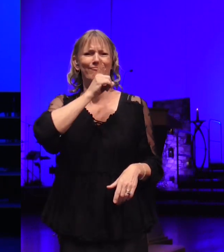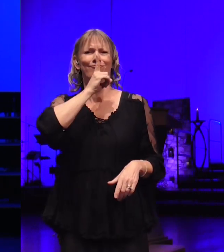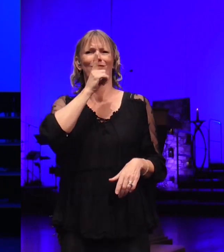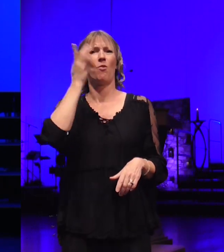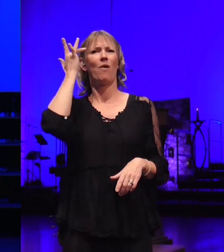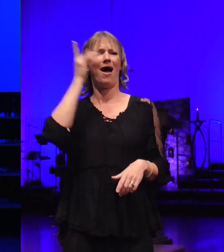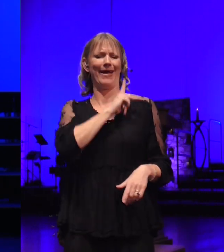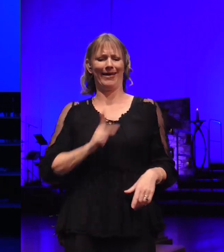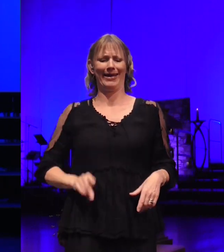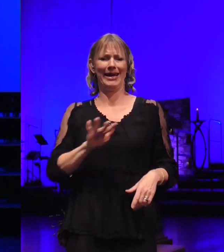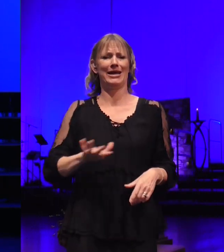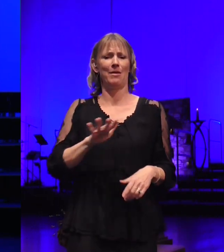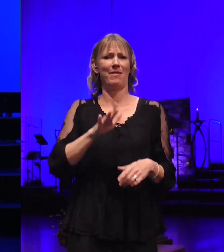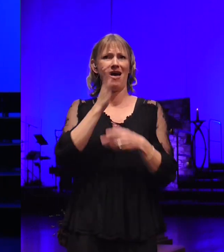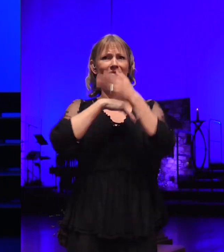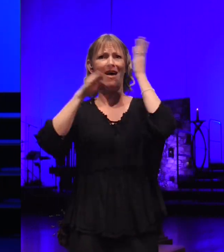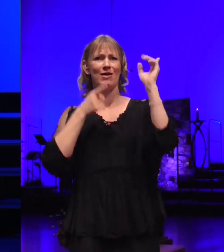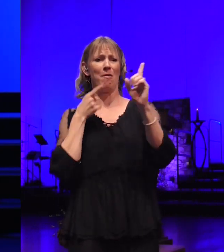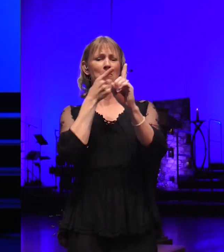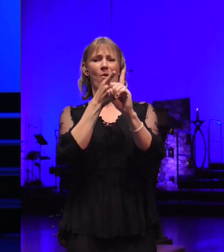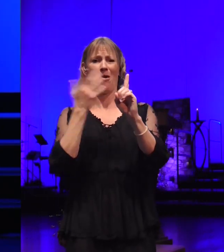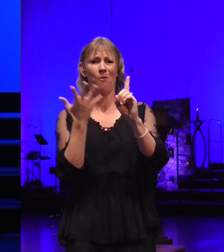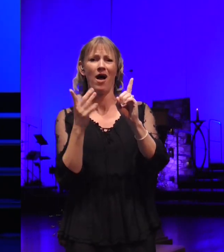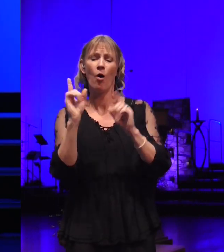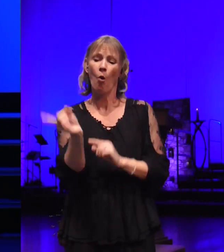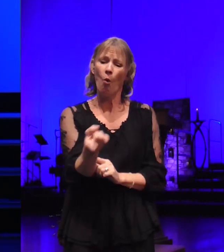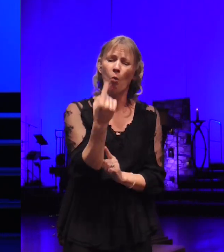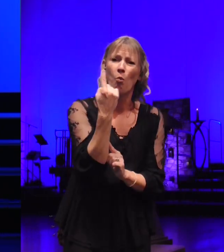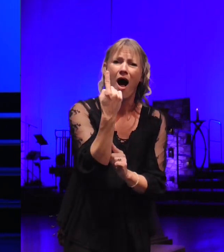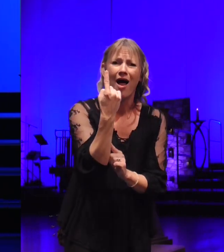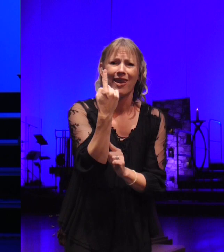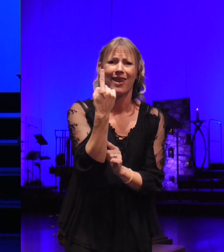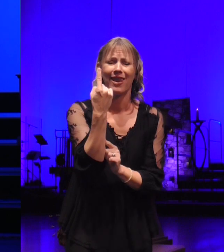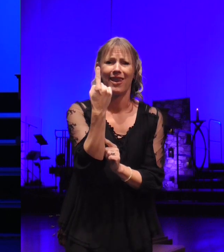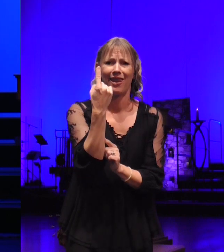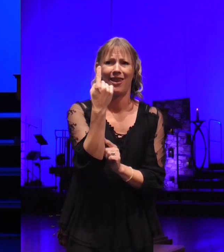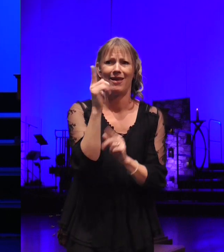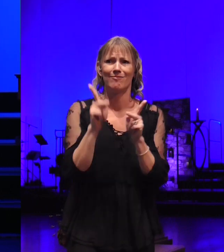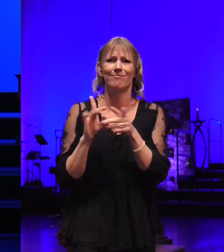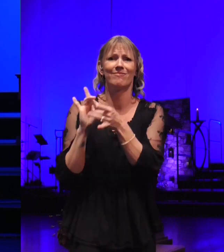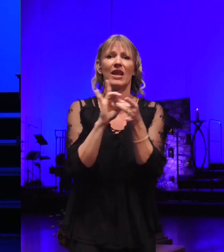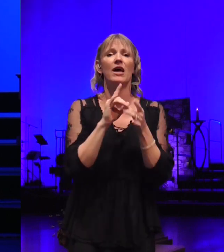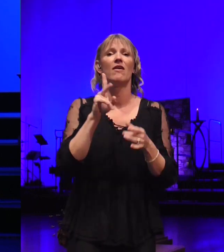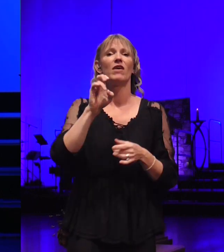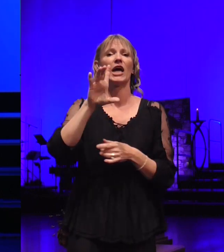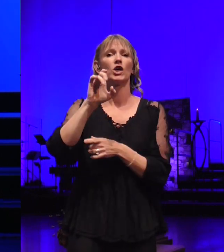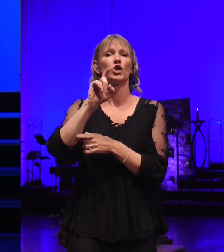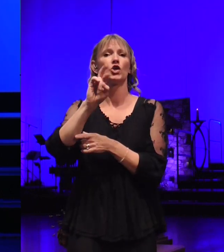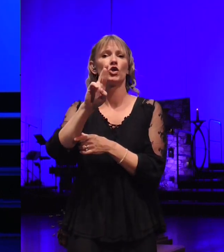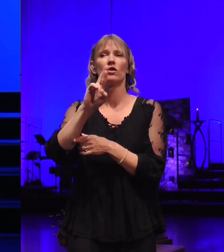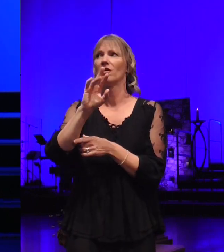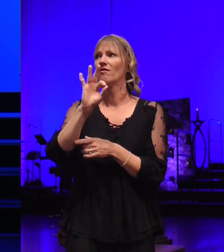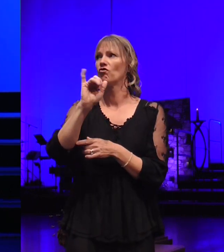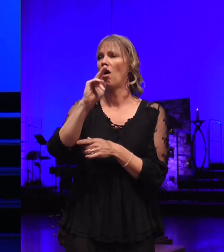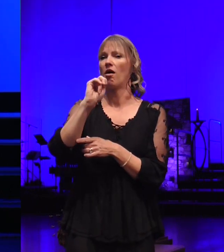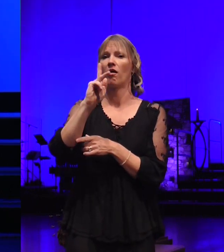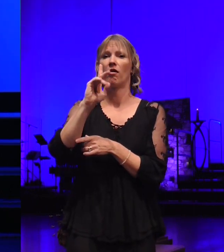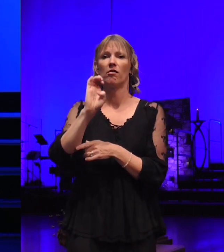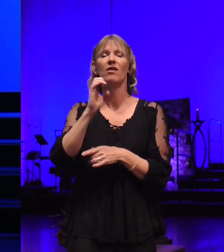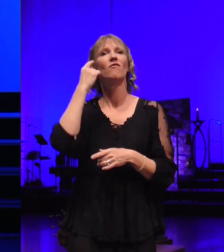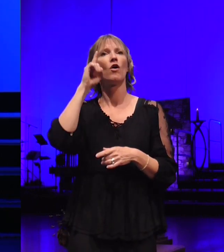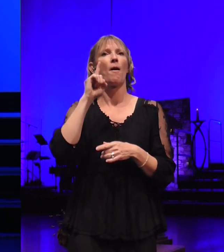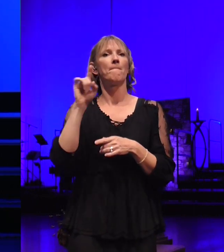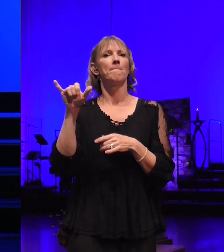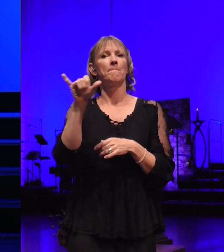of the kingdom of heaven is that there's only one humanity. Viktor Frankl said, for monotheism, as important